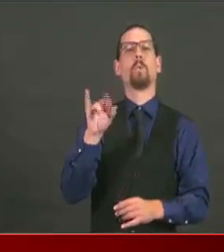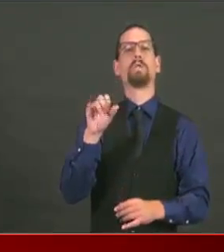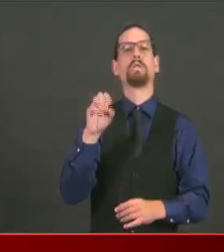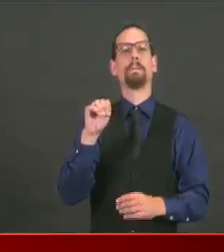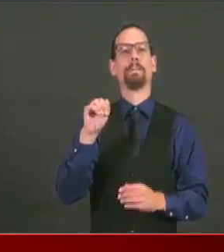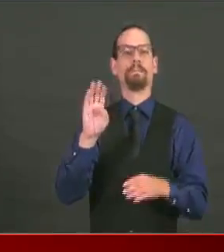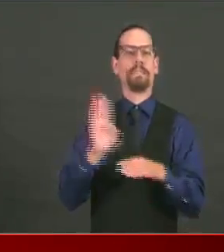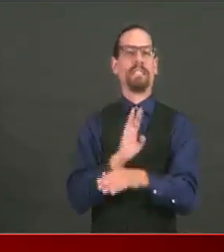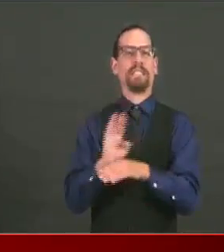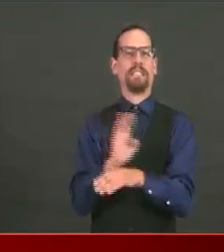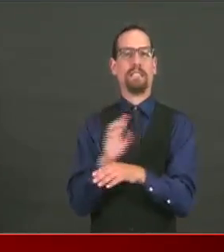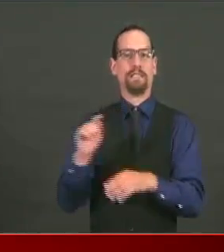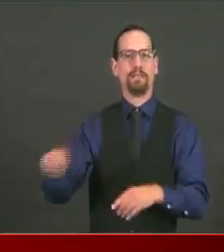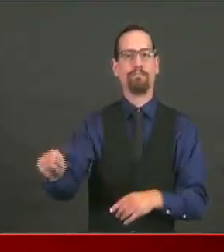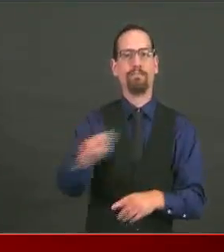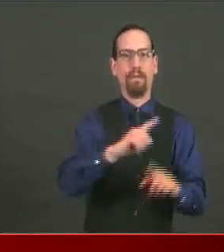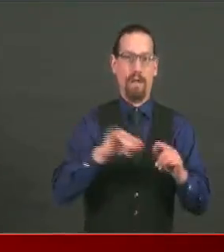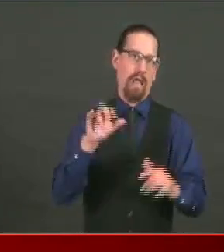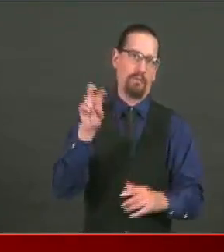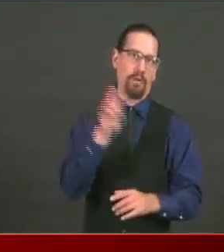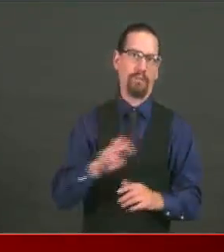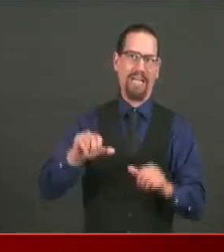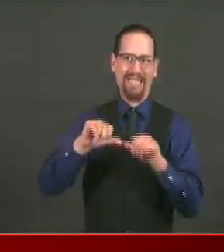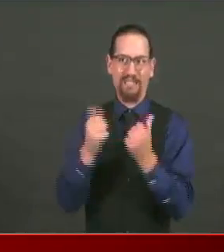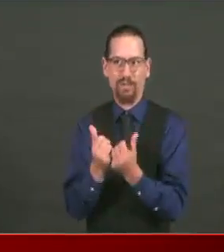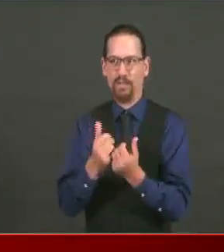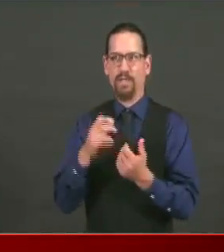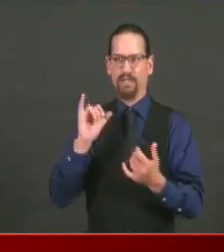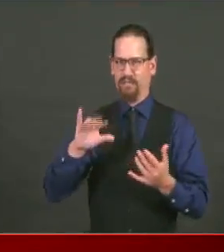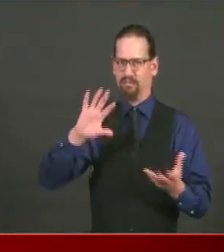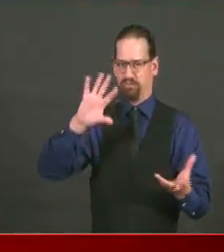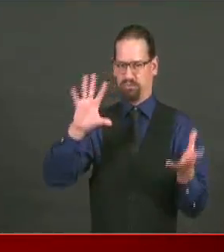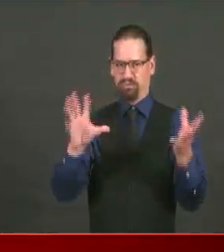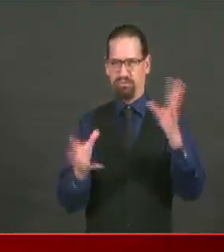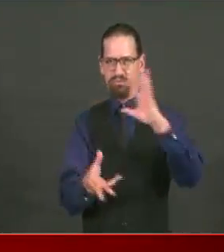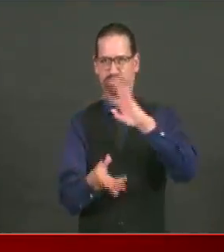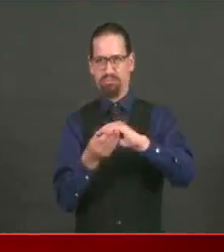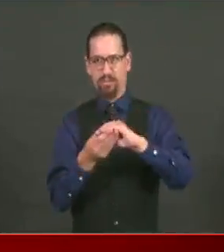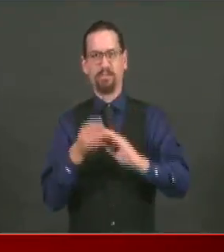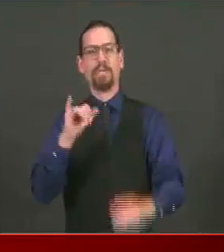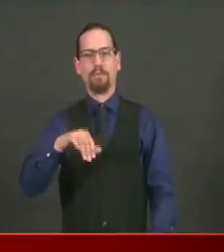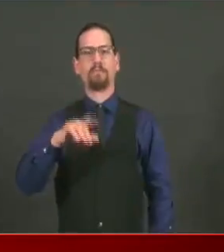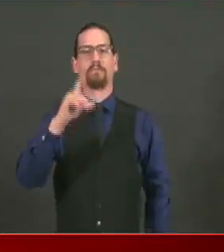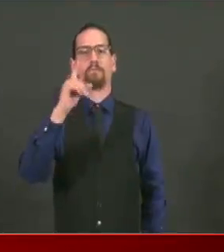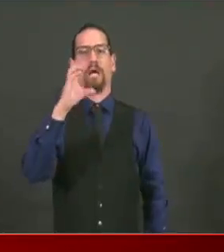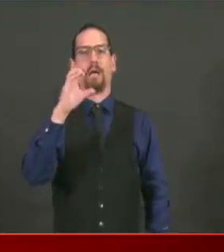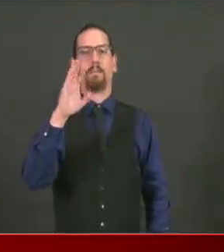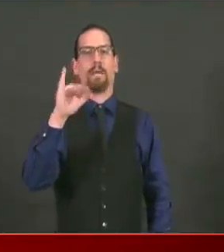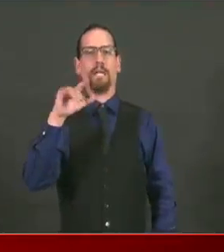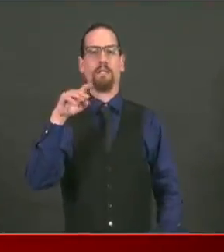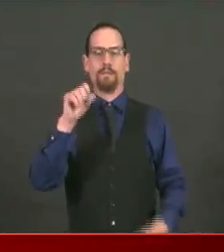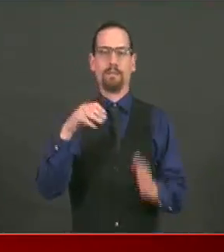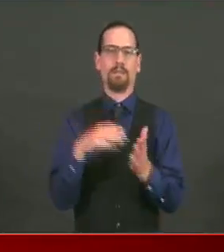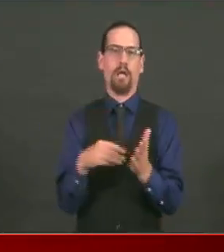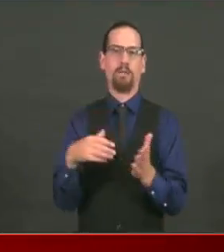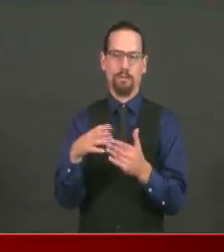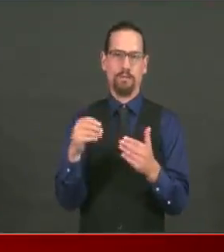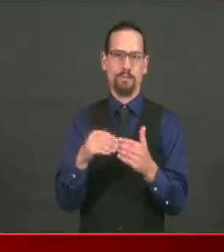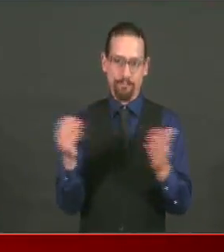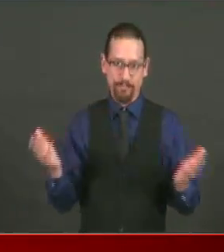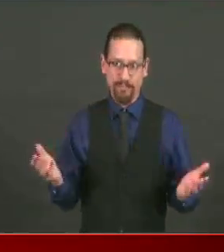is quickly out the door $100 million to small businesses. The Small Business Development